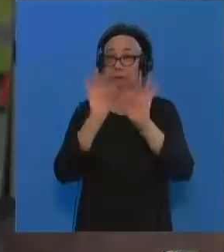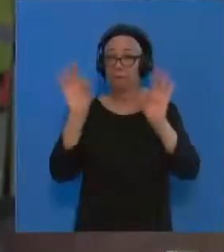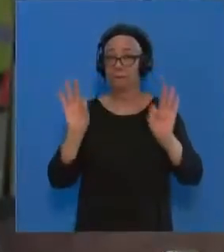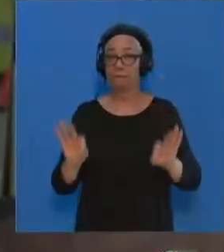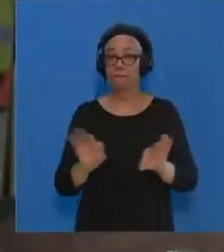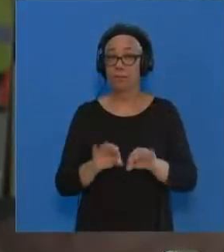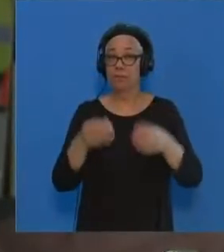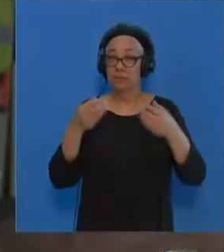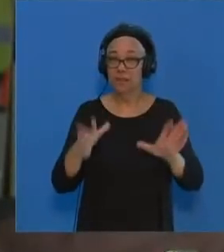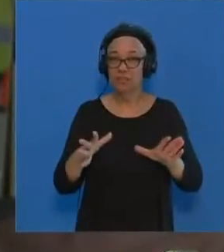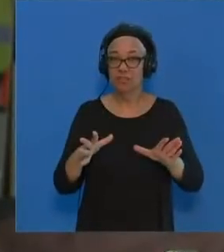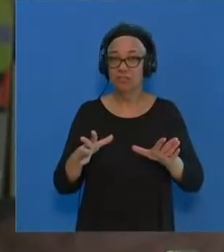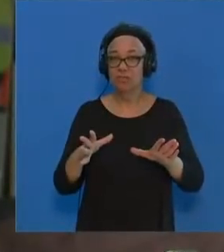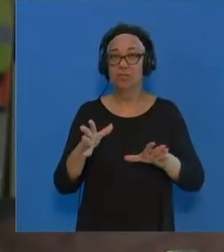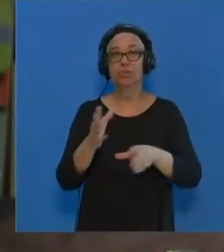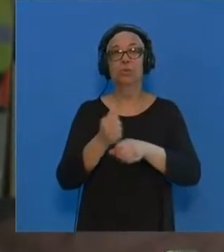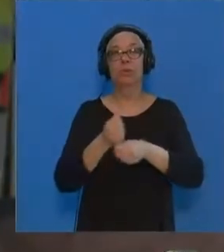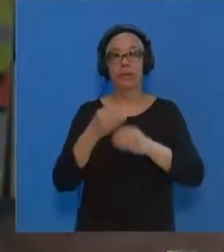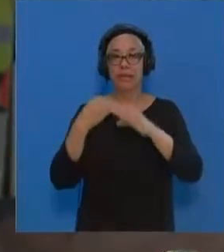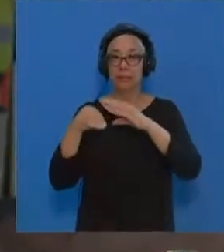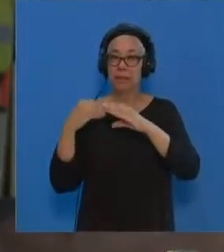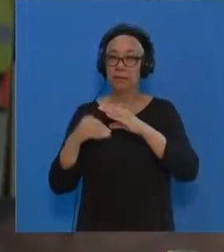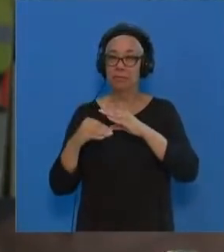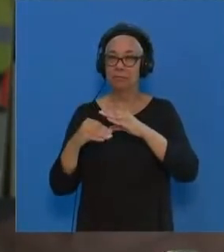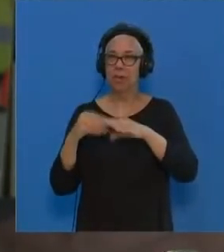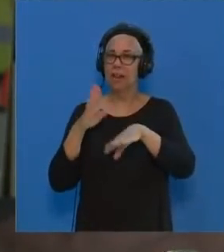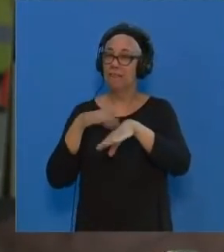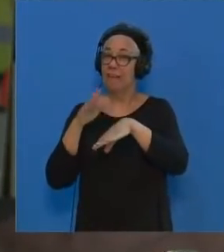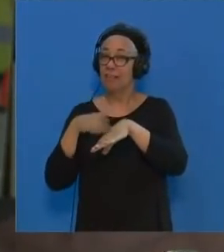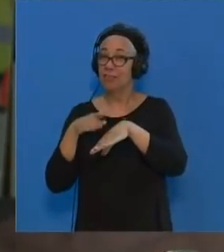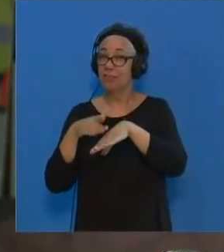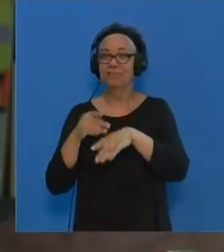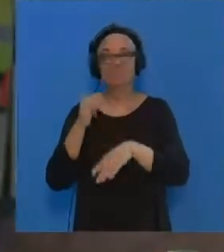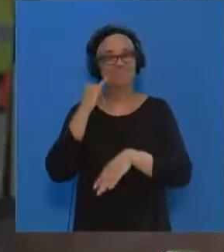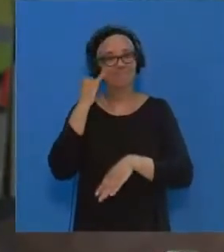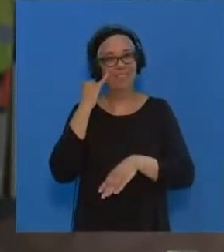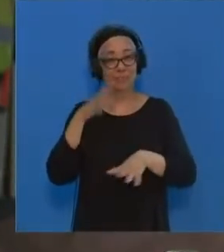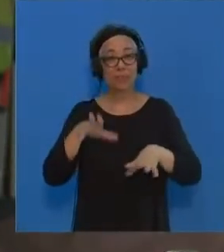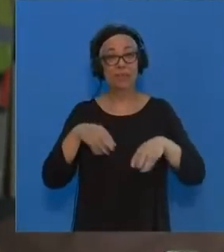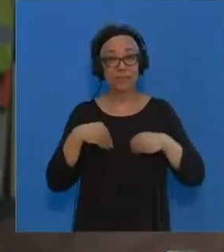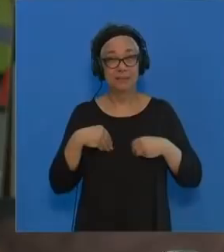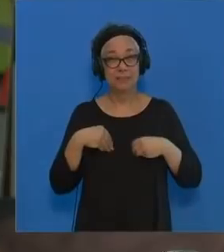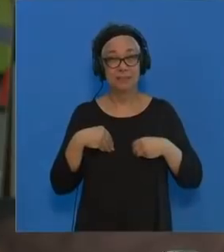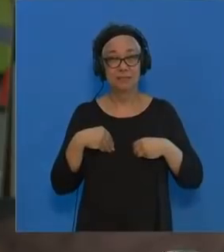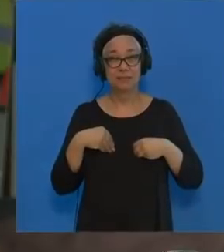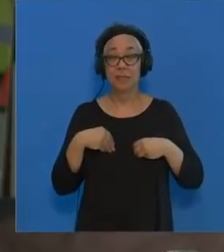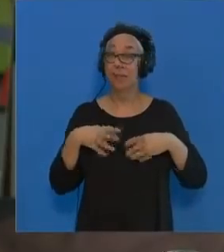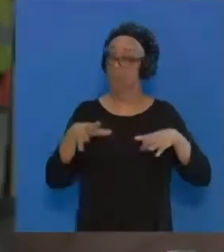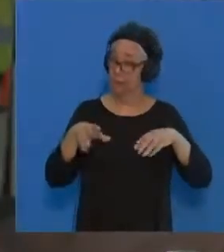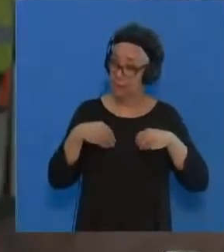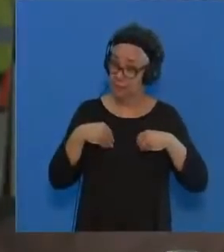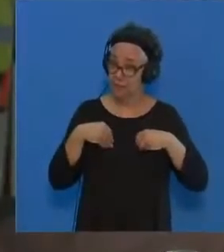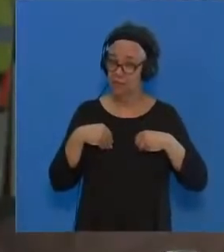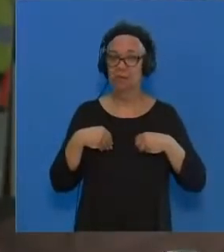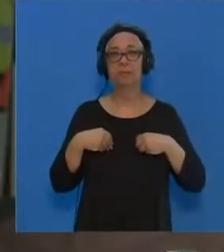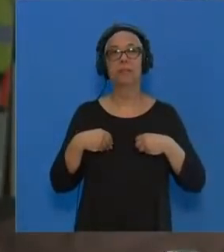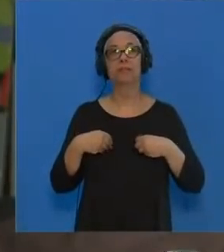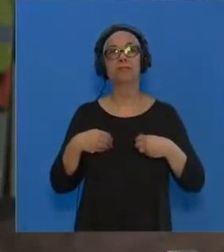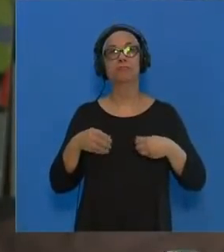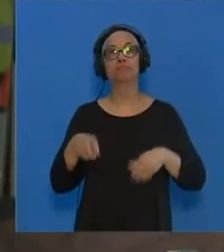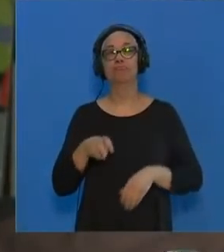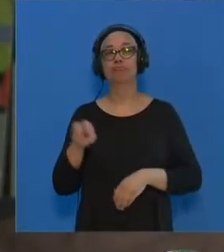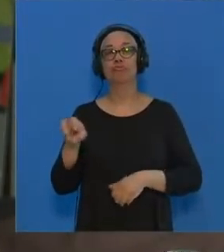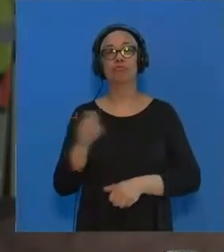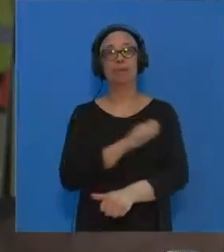form, they will receive an email advising whether it has been approved. If approved, the travel authorization must